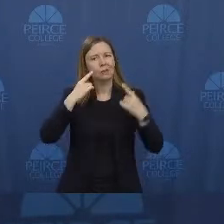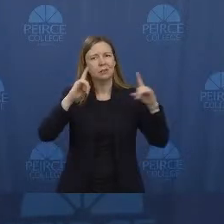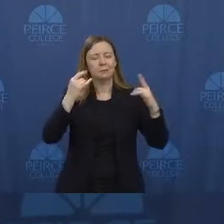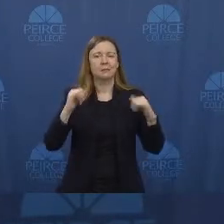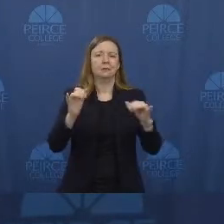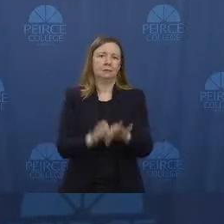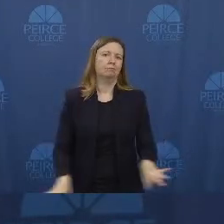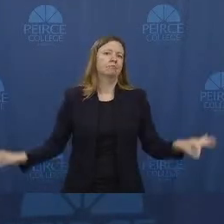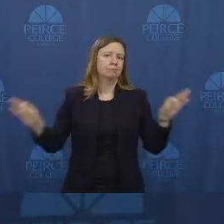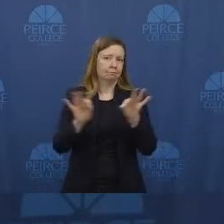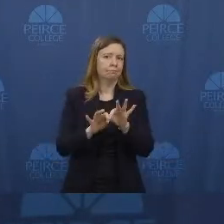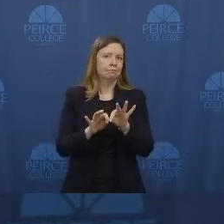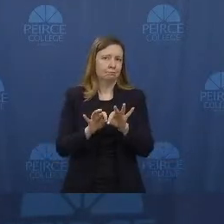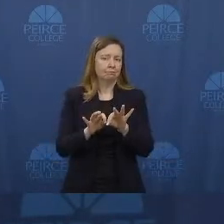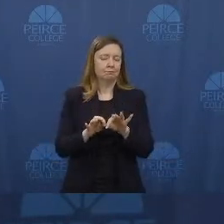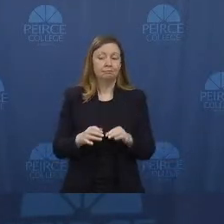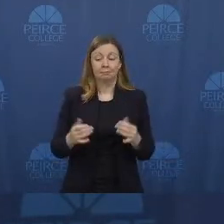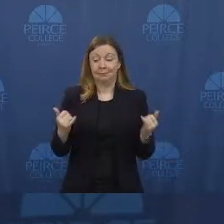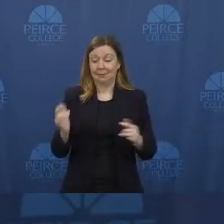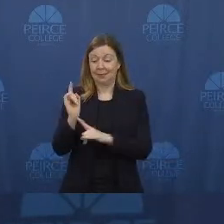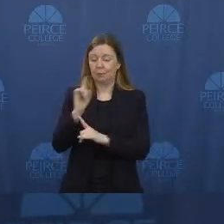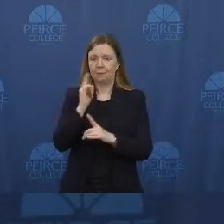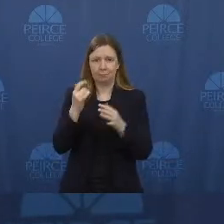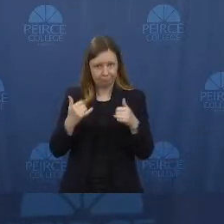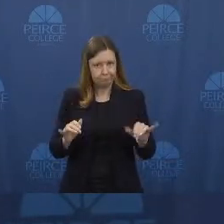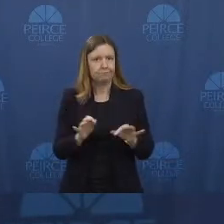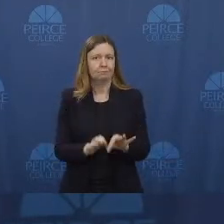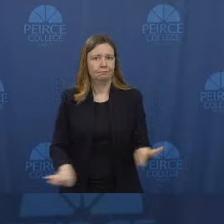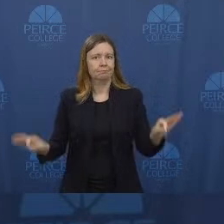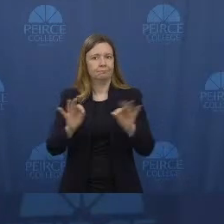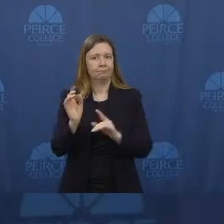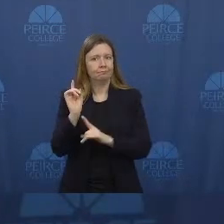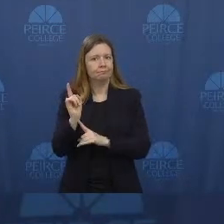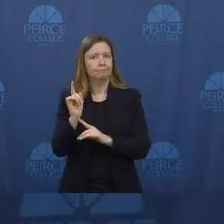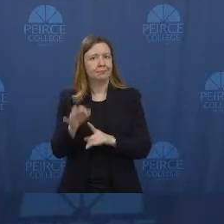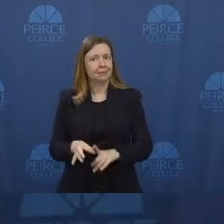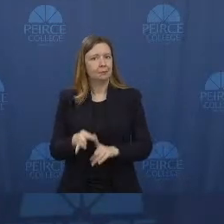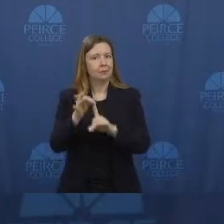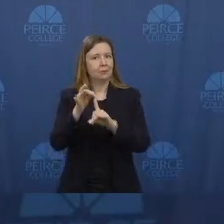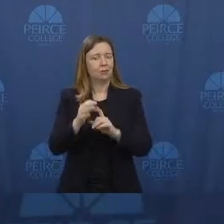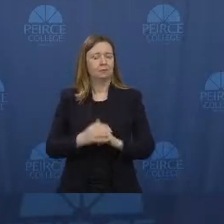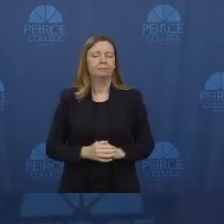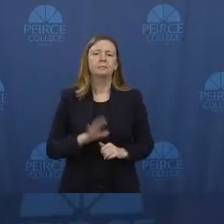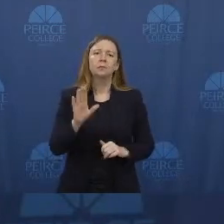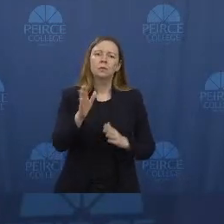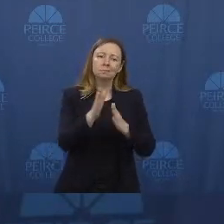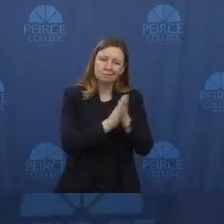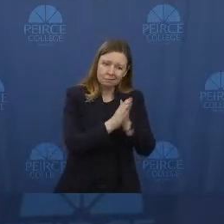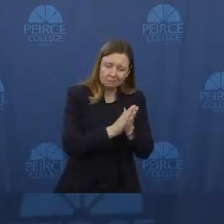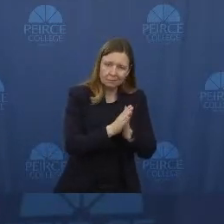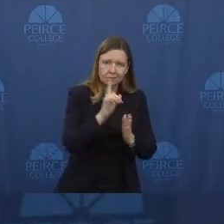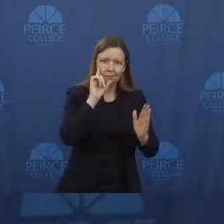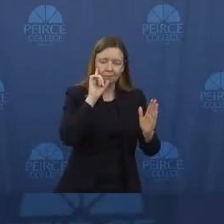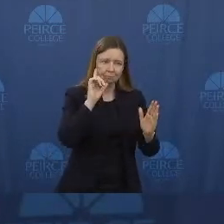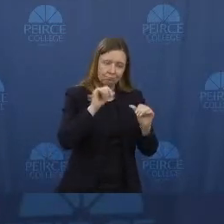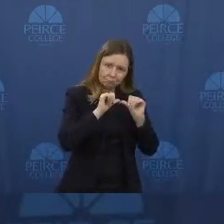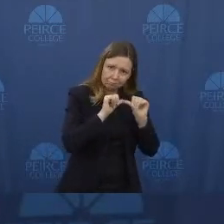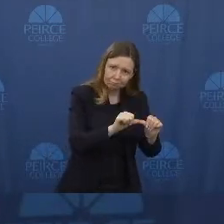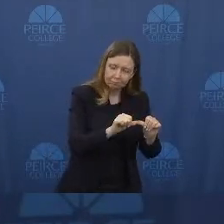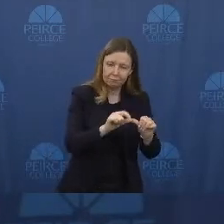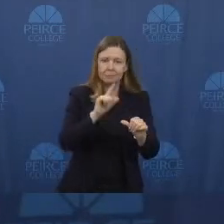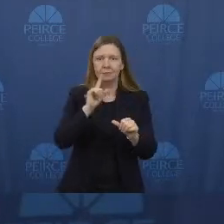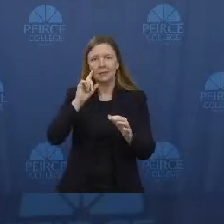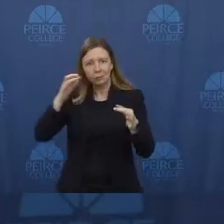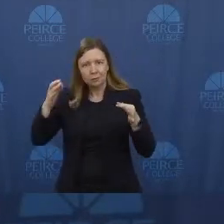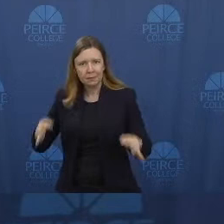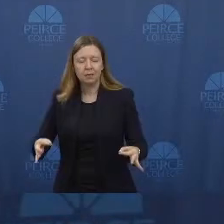achievements or this special moment. Your grit and determination in the face of